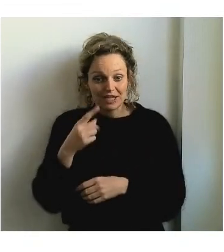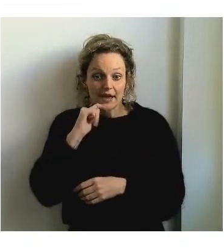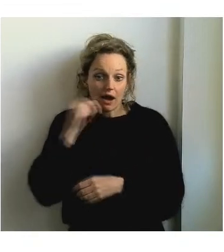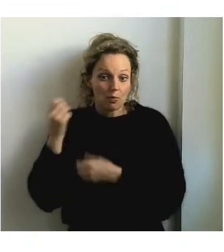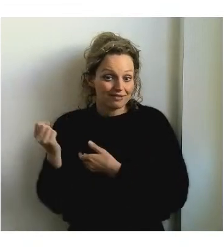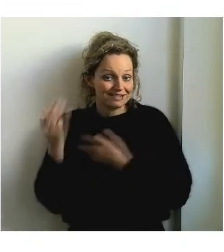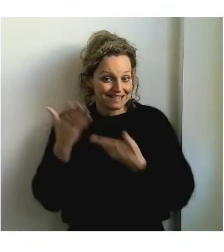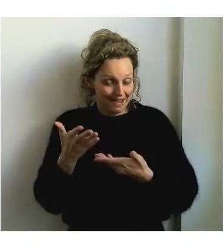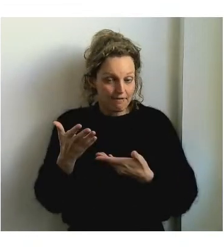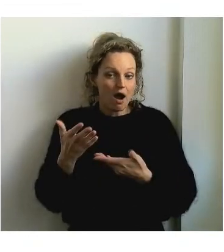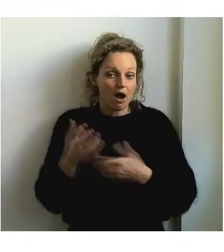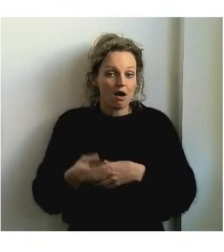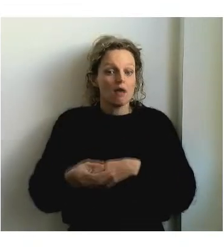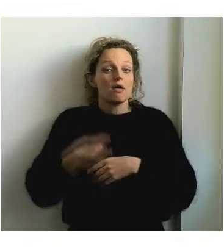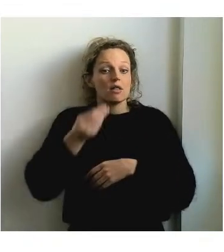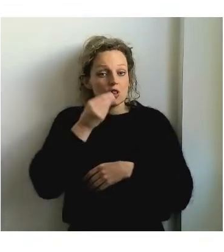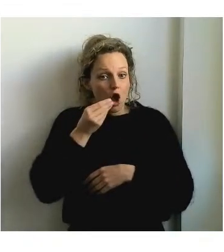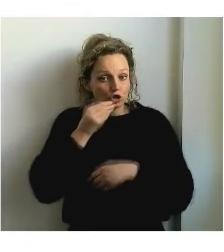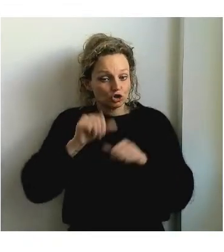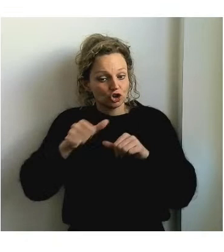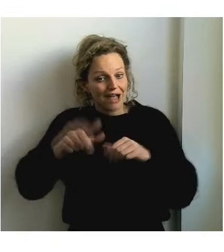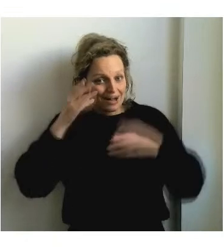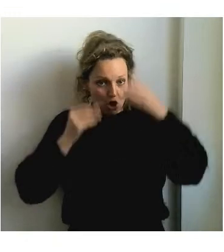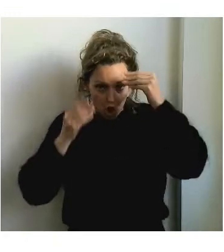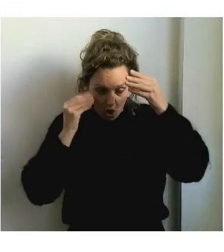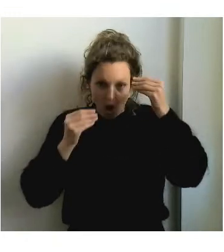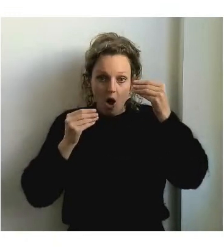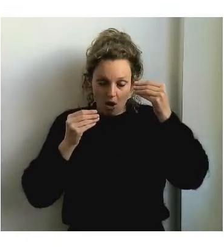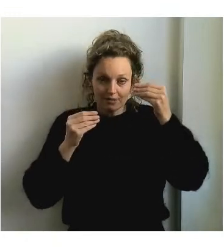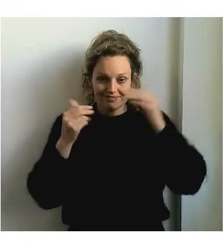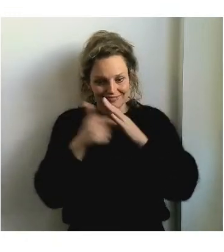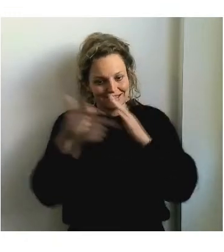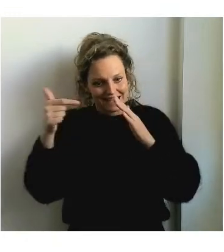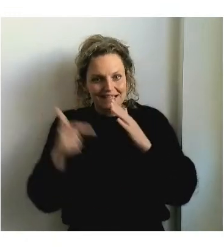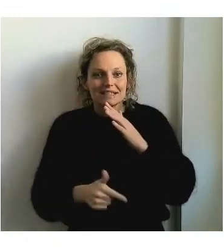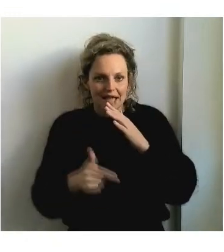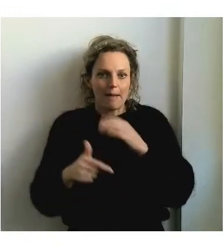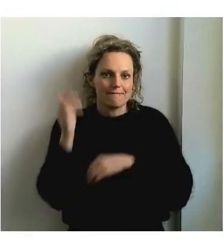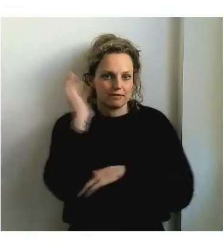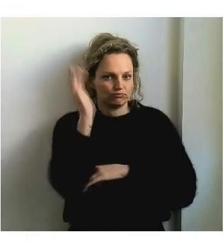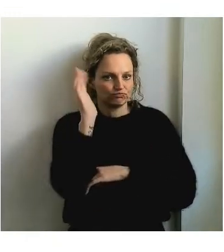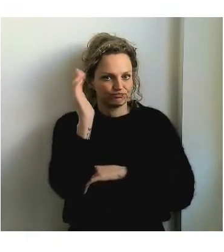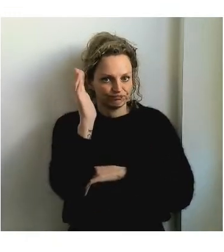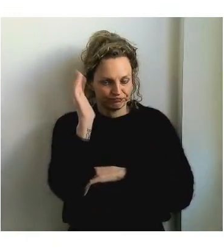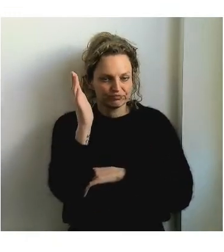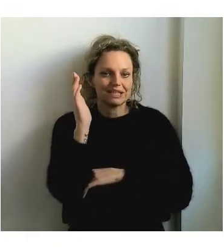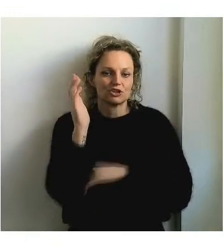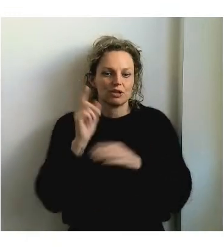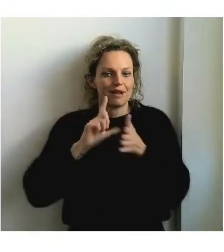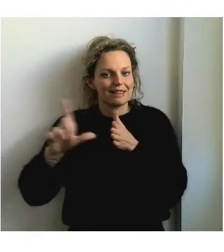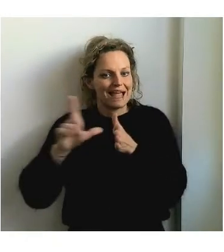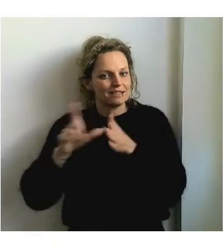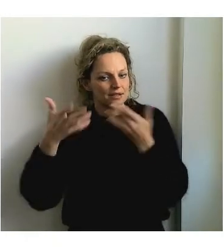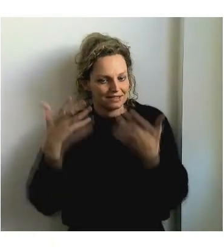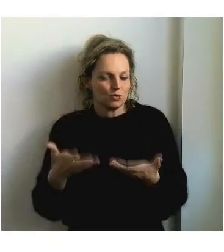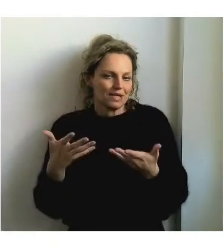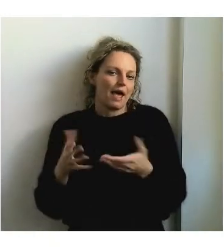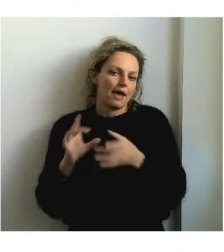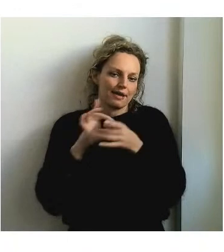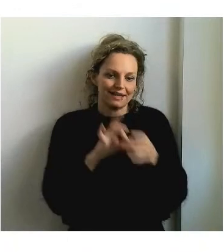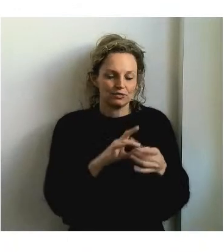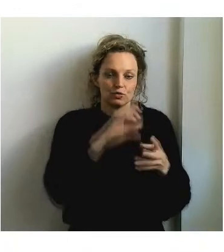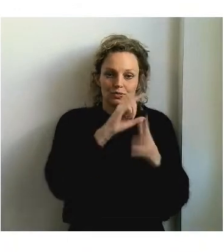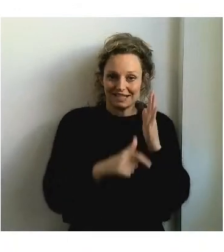about disability confident and further guidance around the scheme later on today as part of the